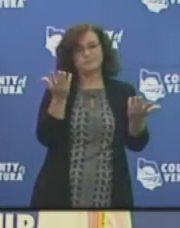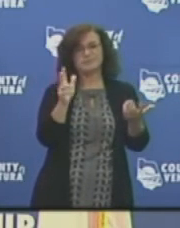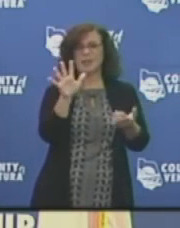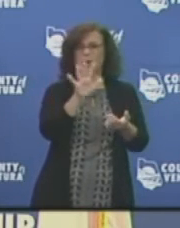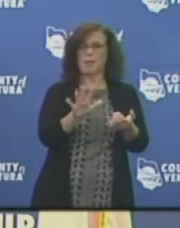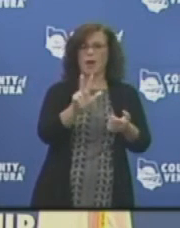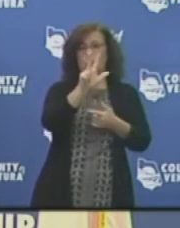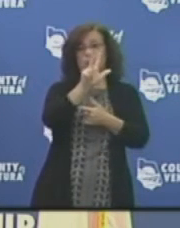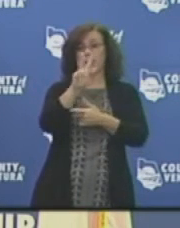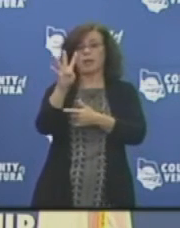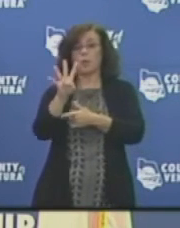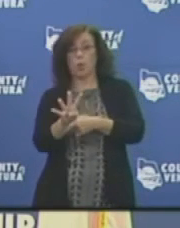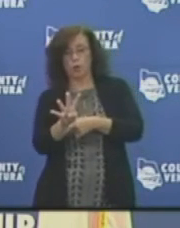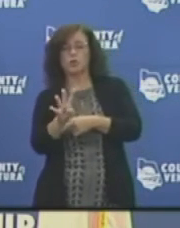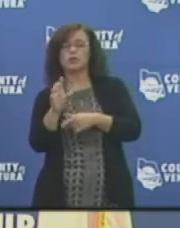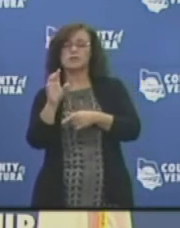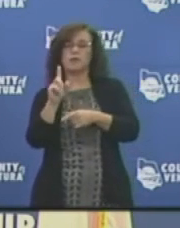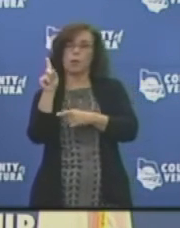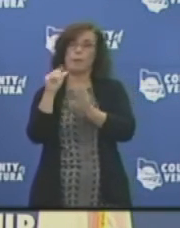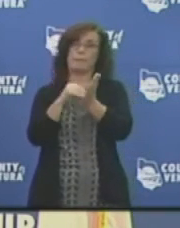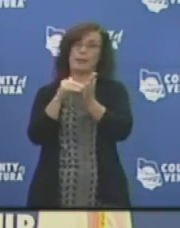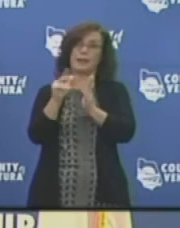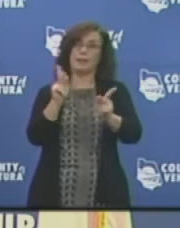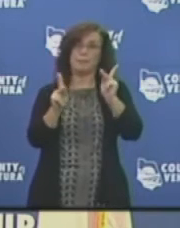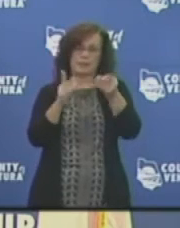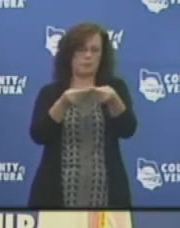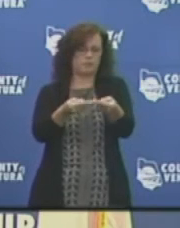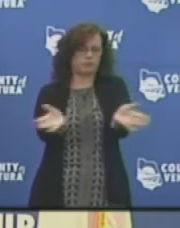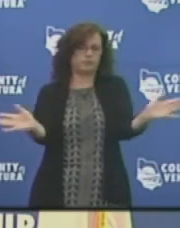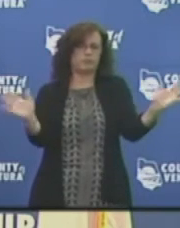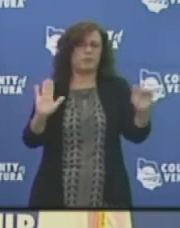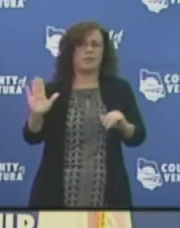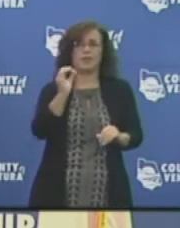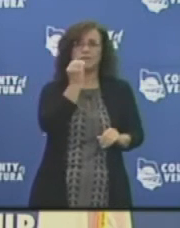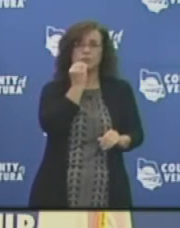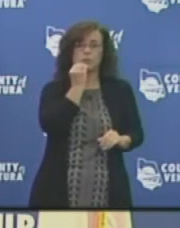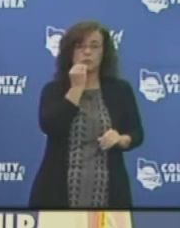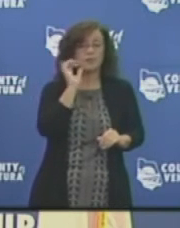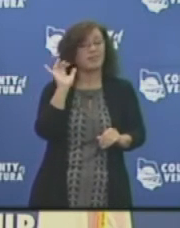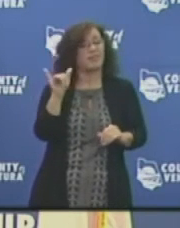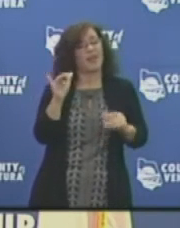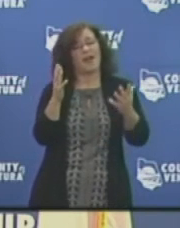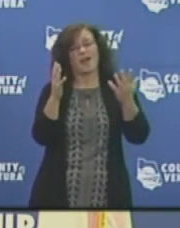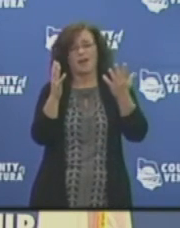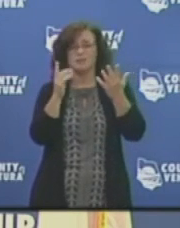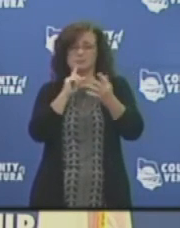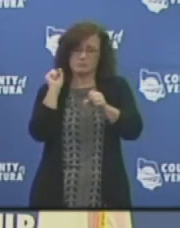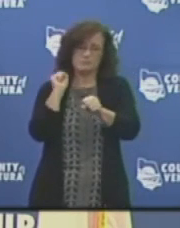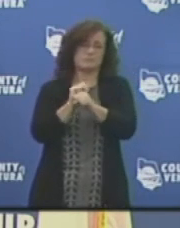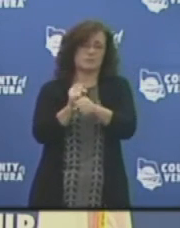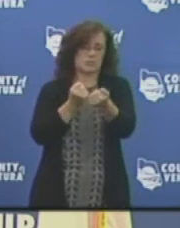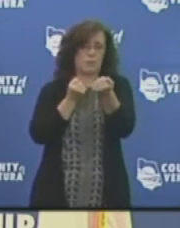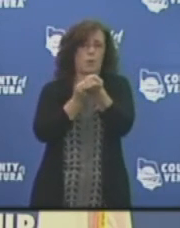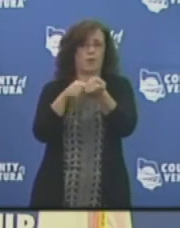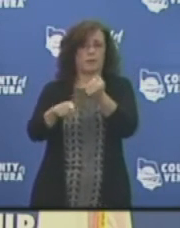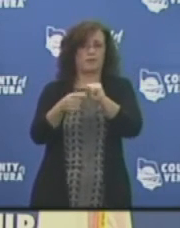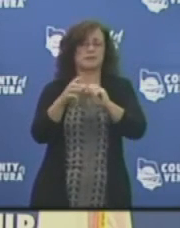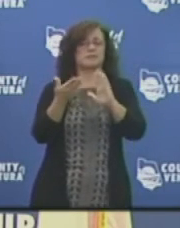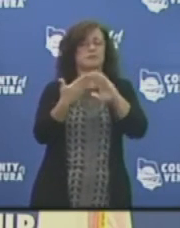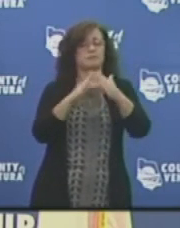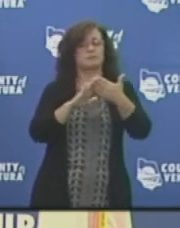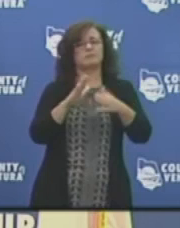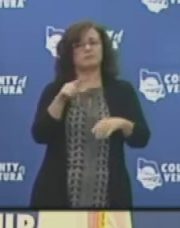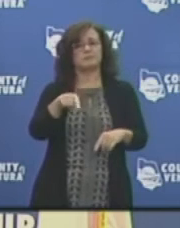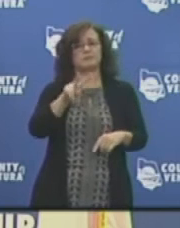750,000 individuals since the beginning of the pandemic has played a vital role in holding our community together during its greatest hours of